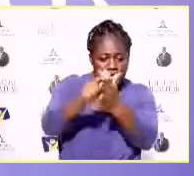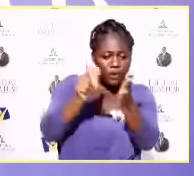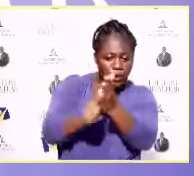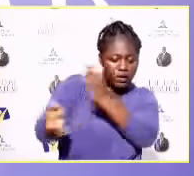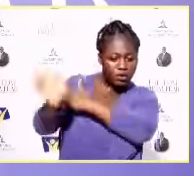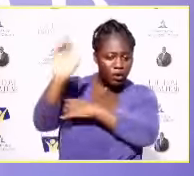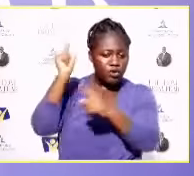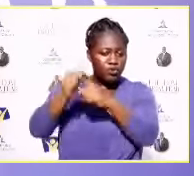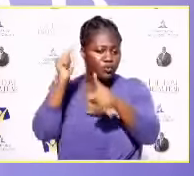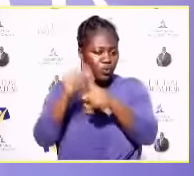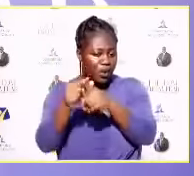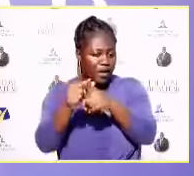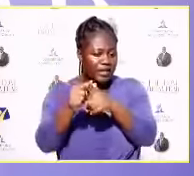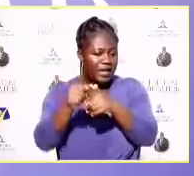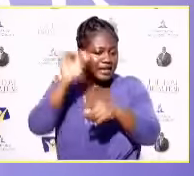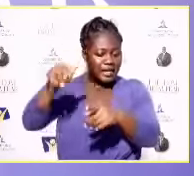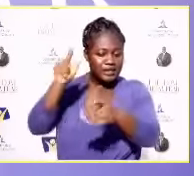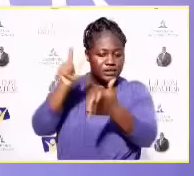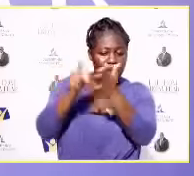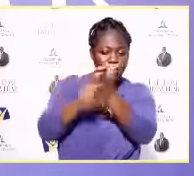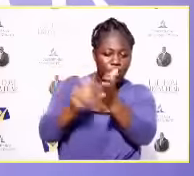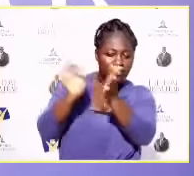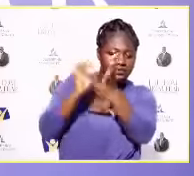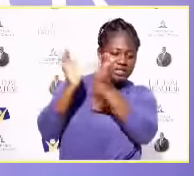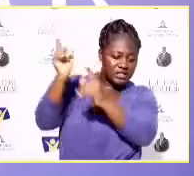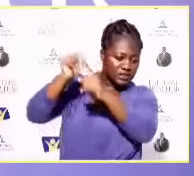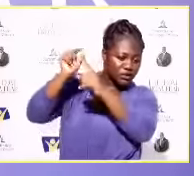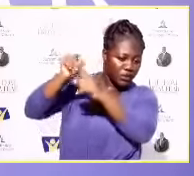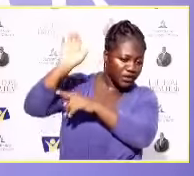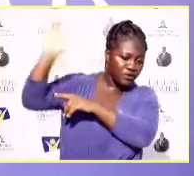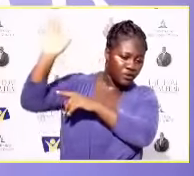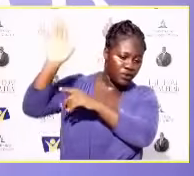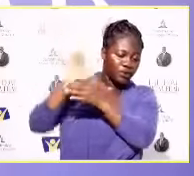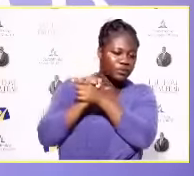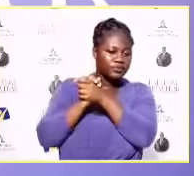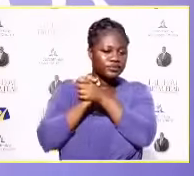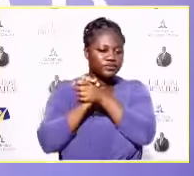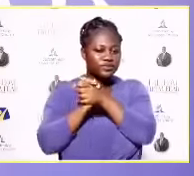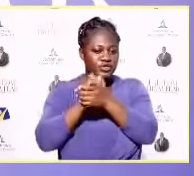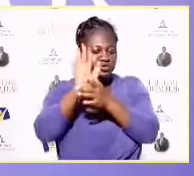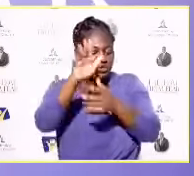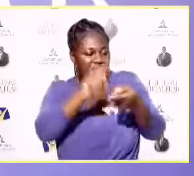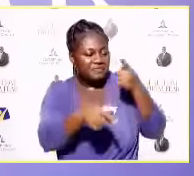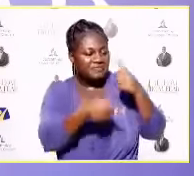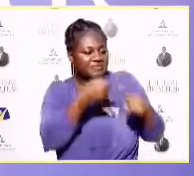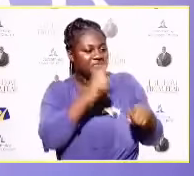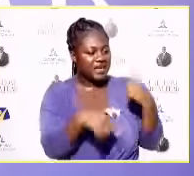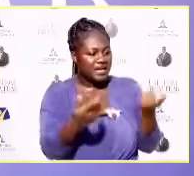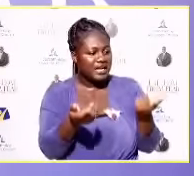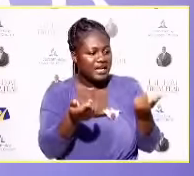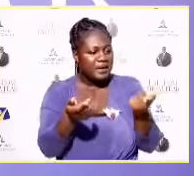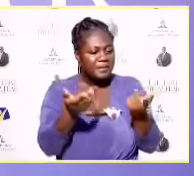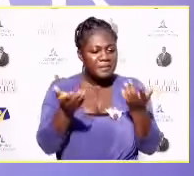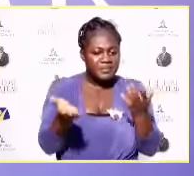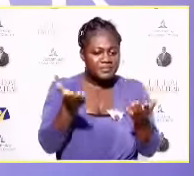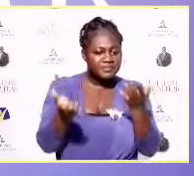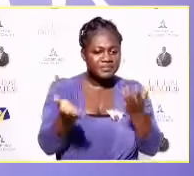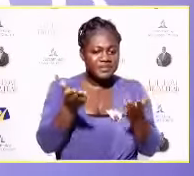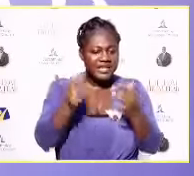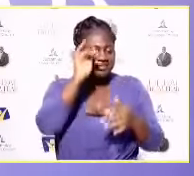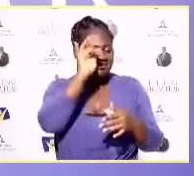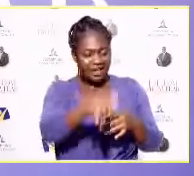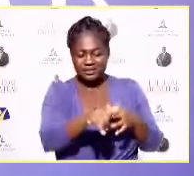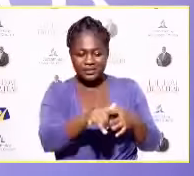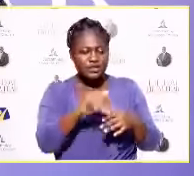which is the law of Jesus, your friend, that life is a filthy